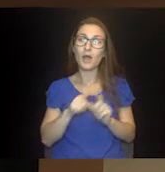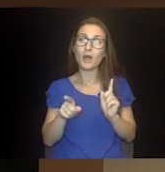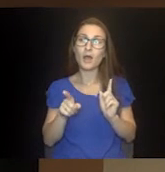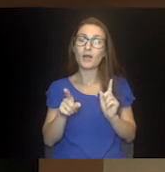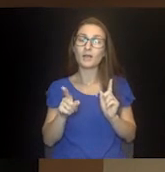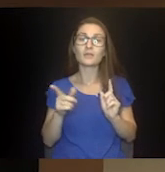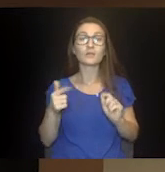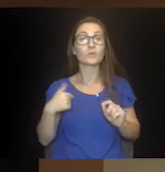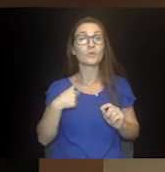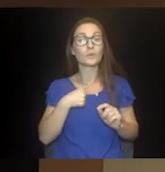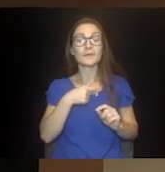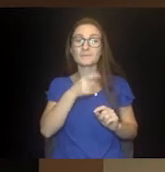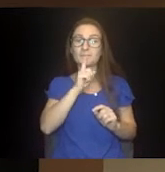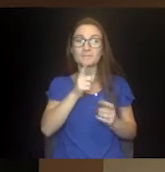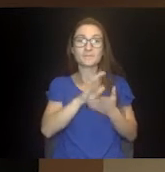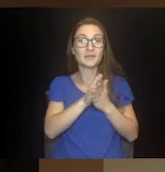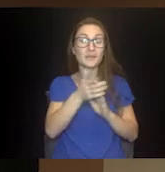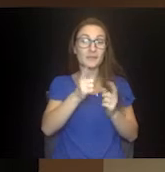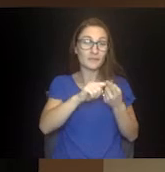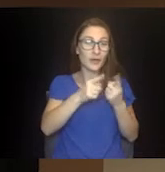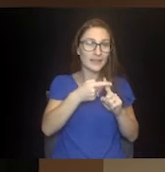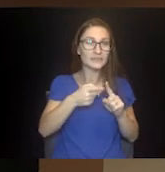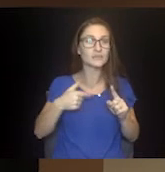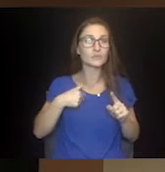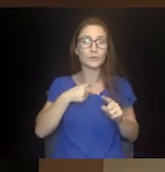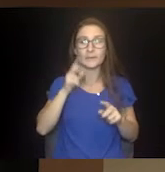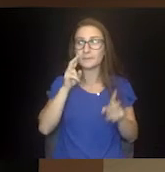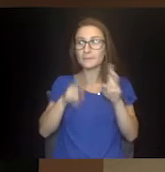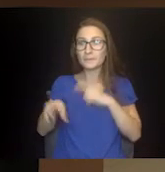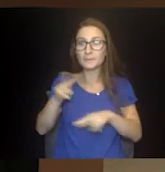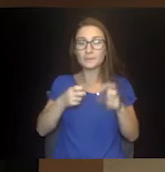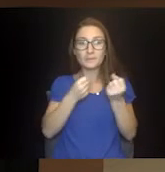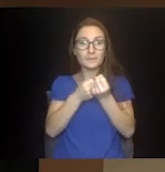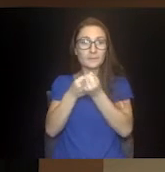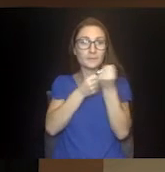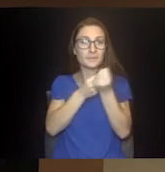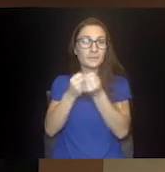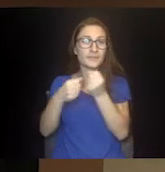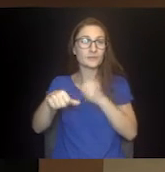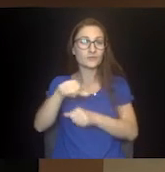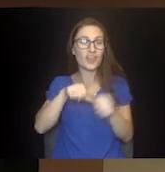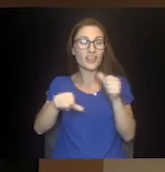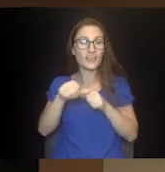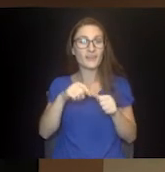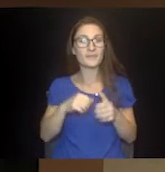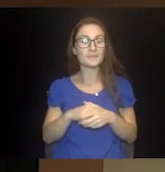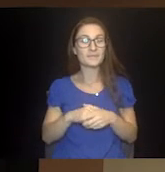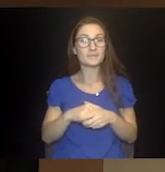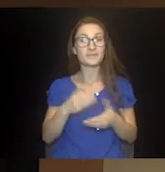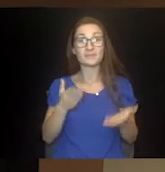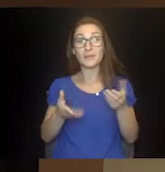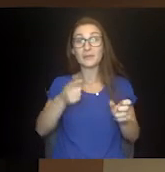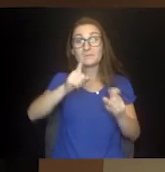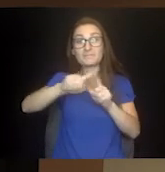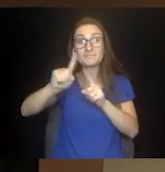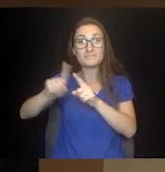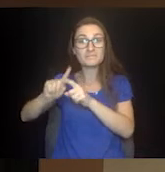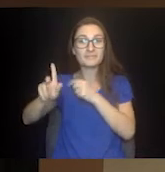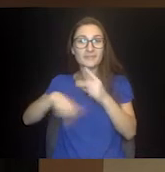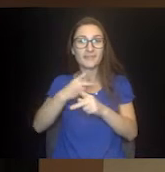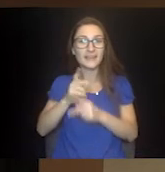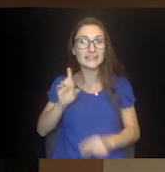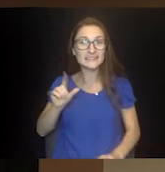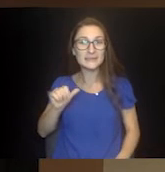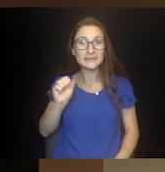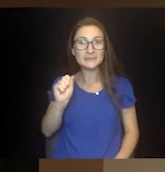were accepted on as a member, but like we are truly kind of become friends, and we look out for each other, so we can all, because we